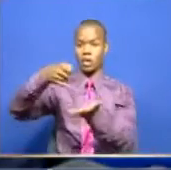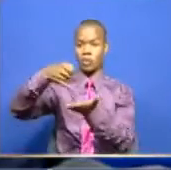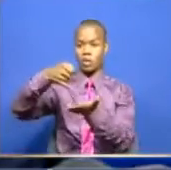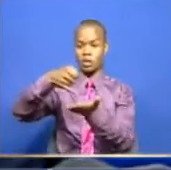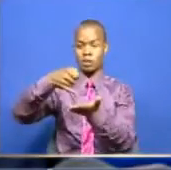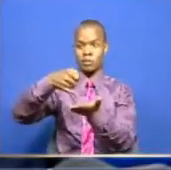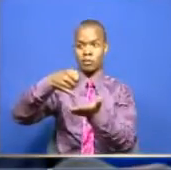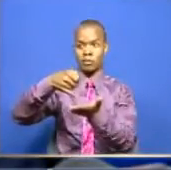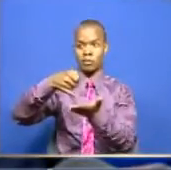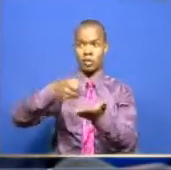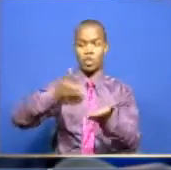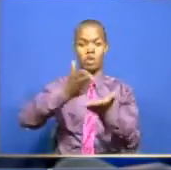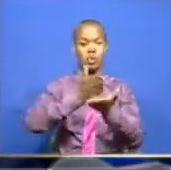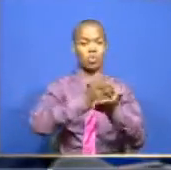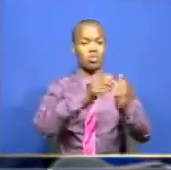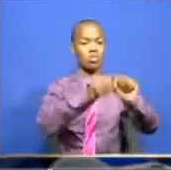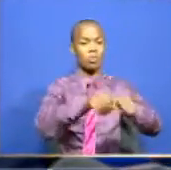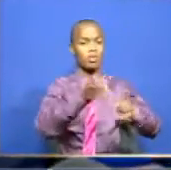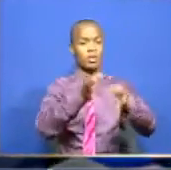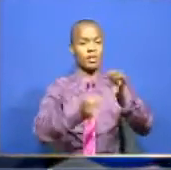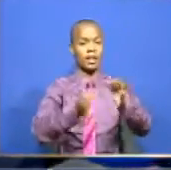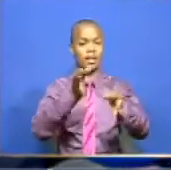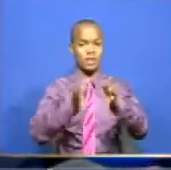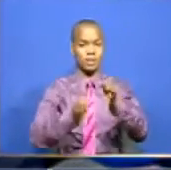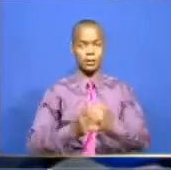are facilitated to meet with the law.